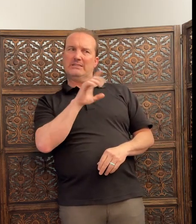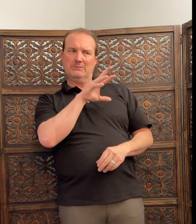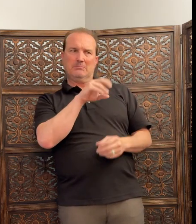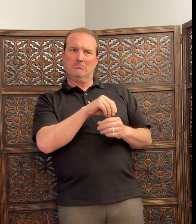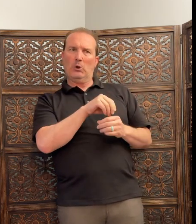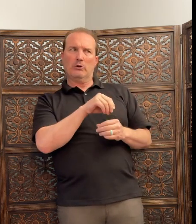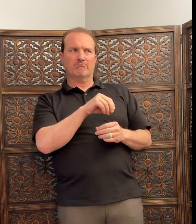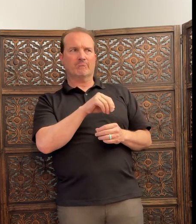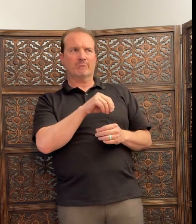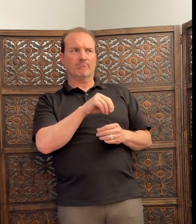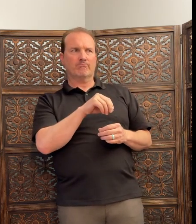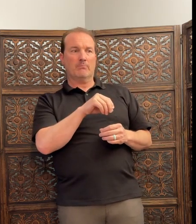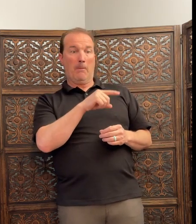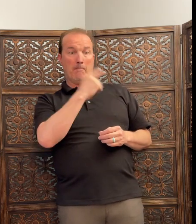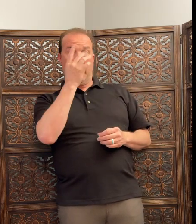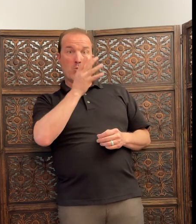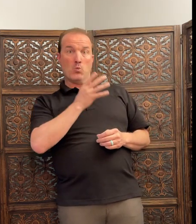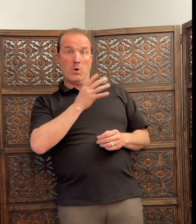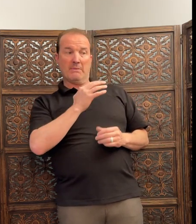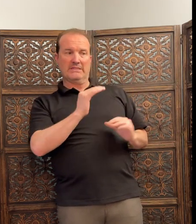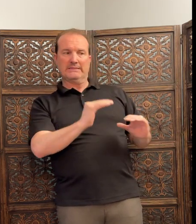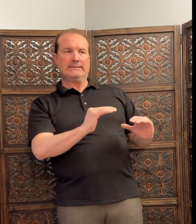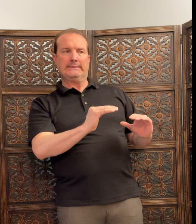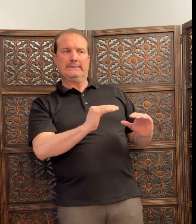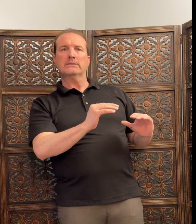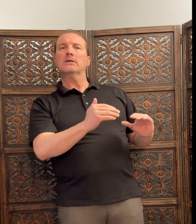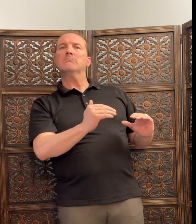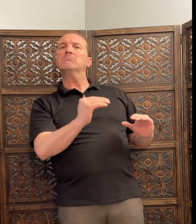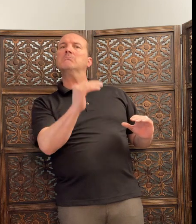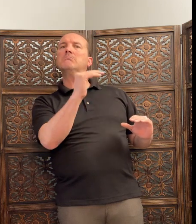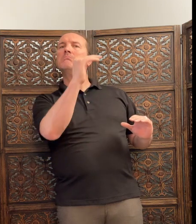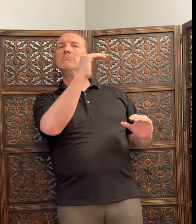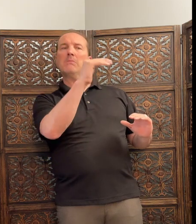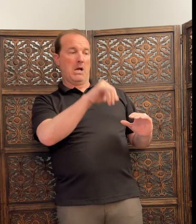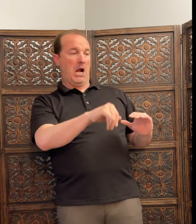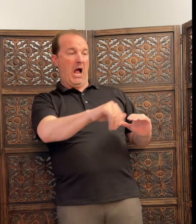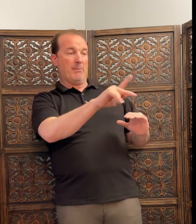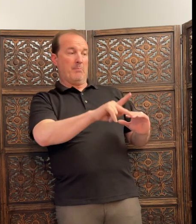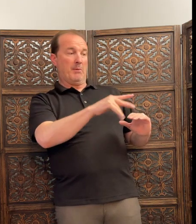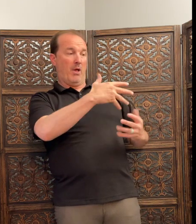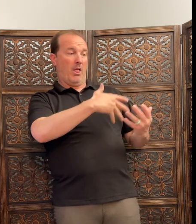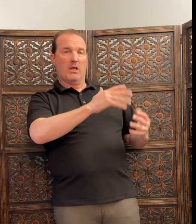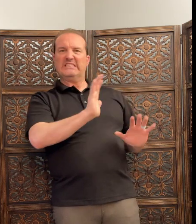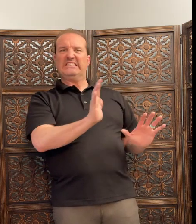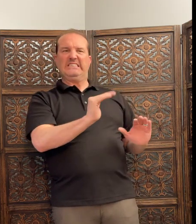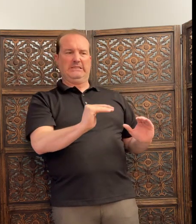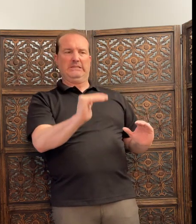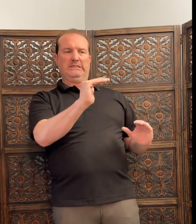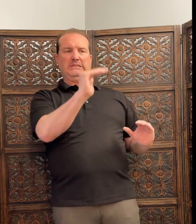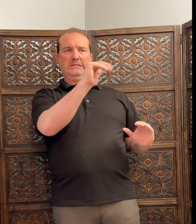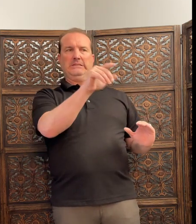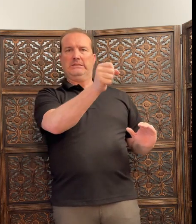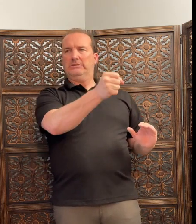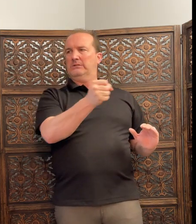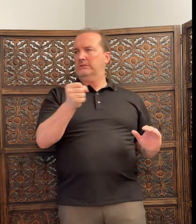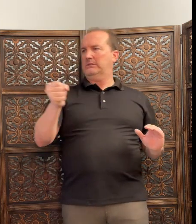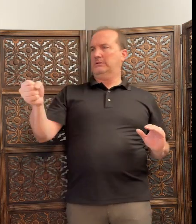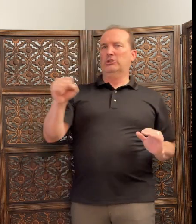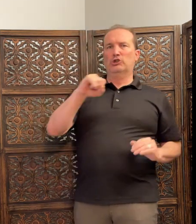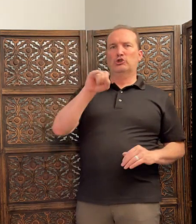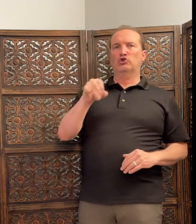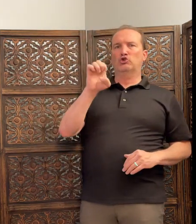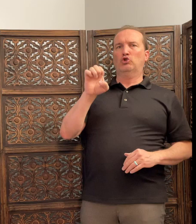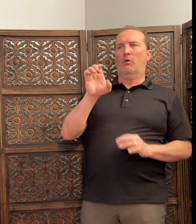sees Janie as part of a higher class of black women that should not mingle with common people in the town.